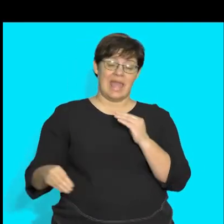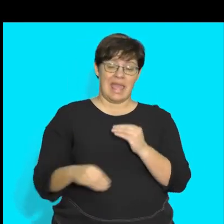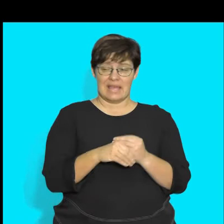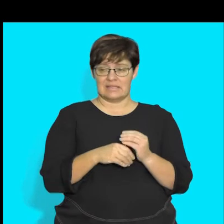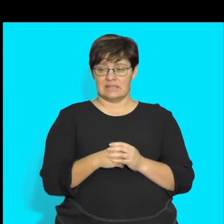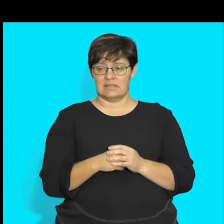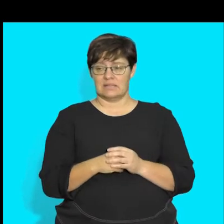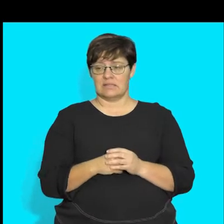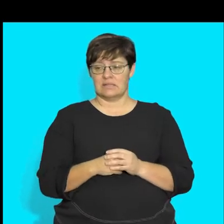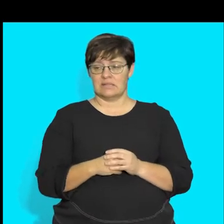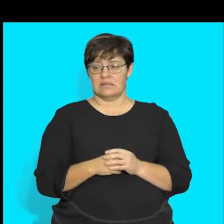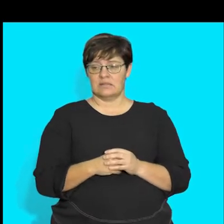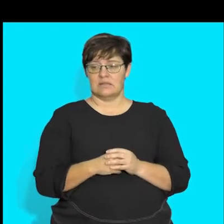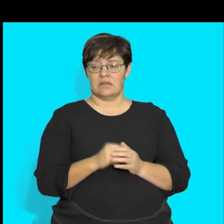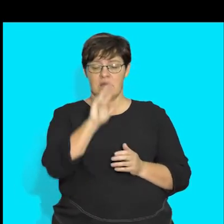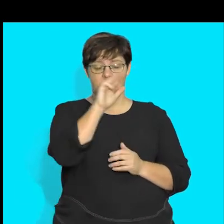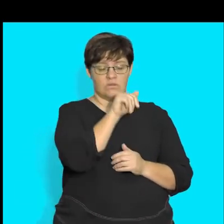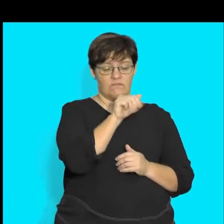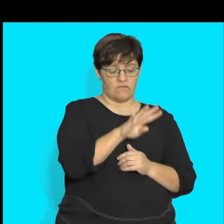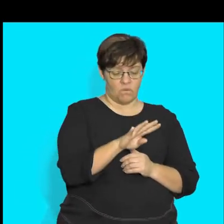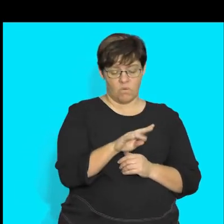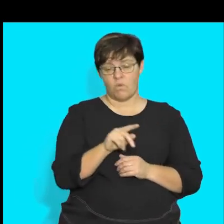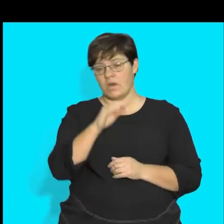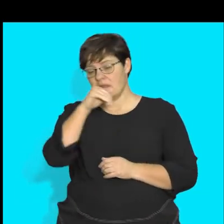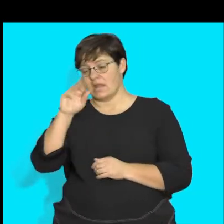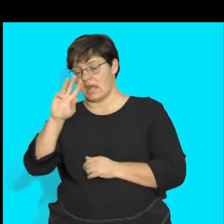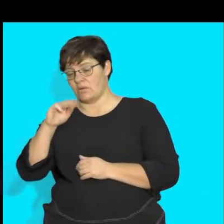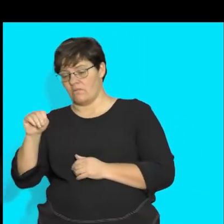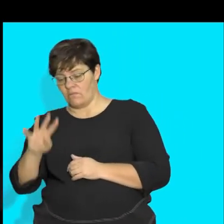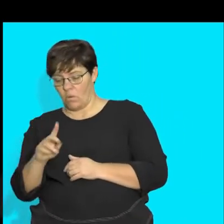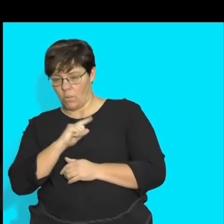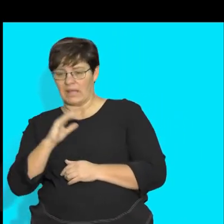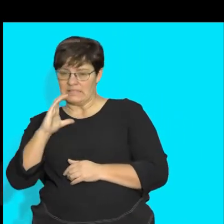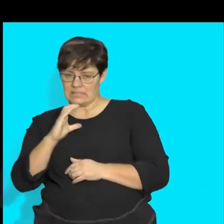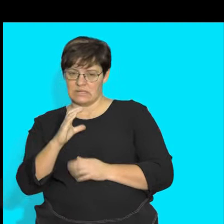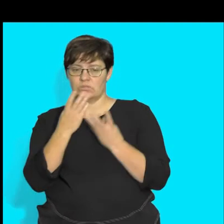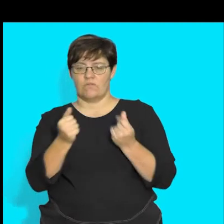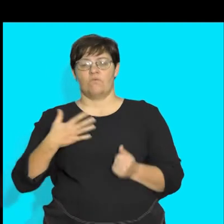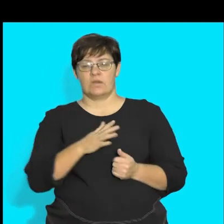I'm going to add 9 over 4 on both sides so that I can solve for c.